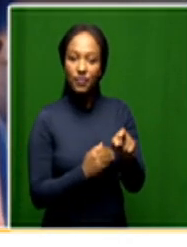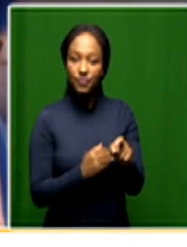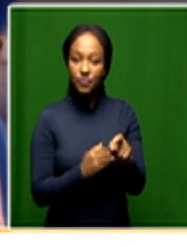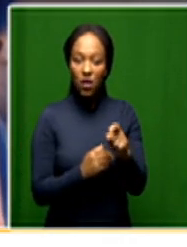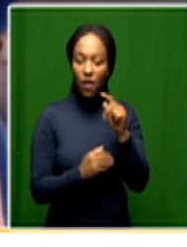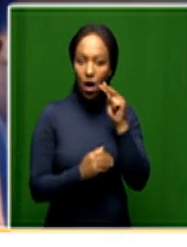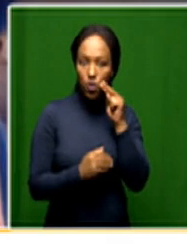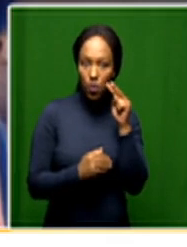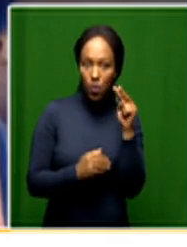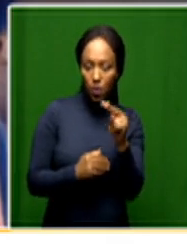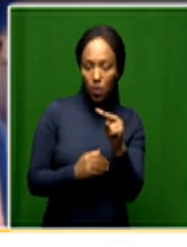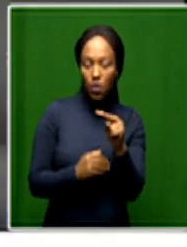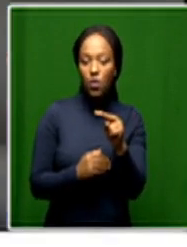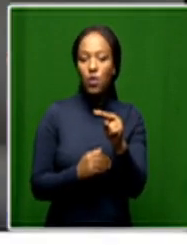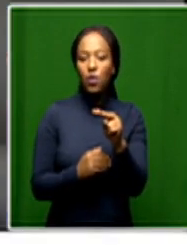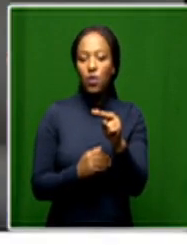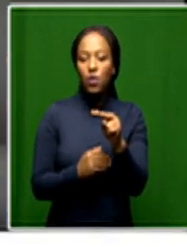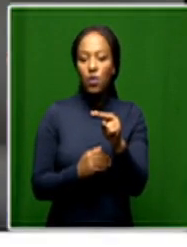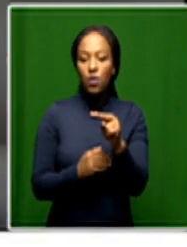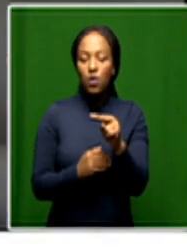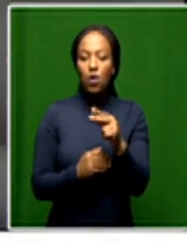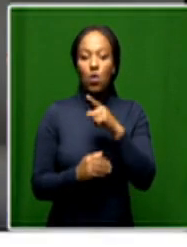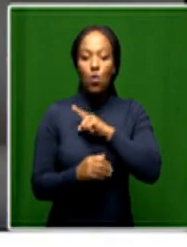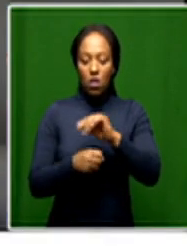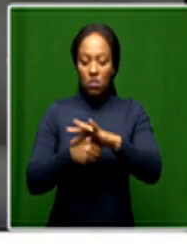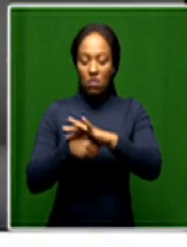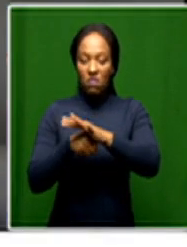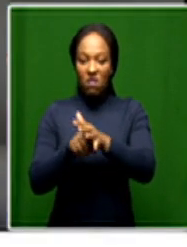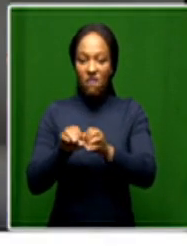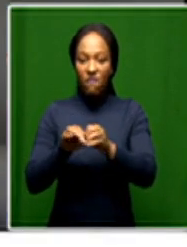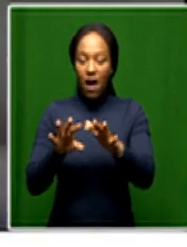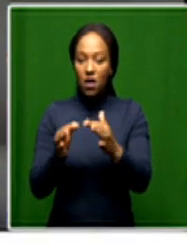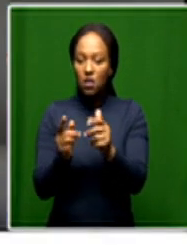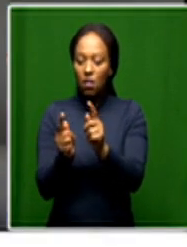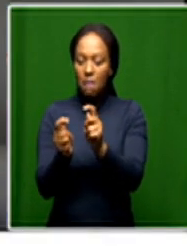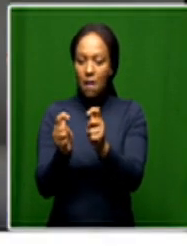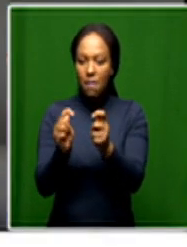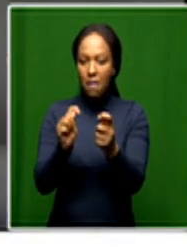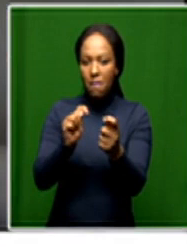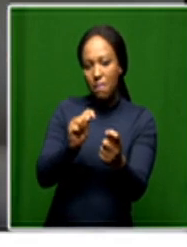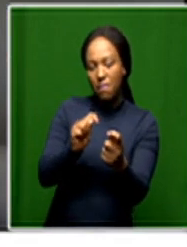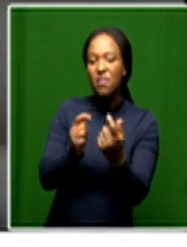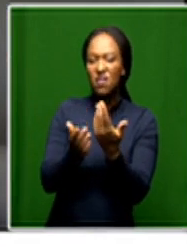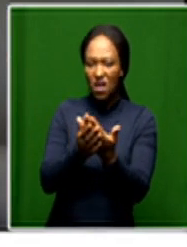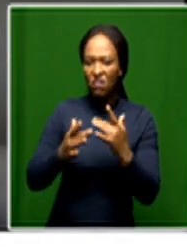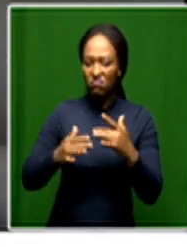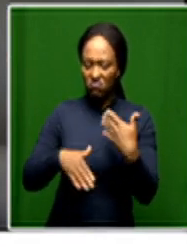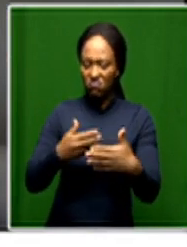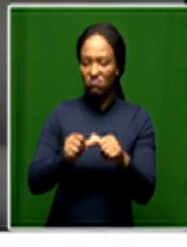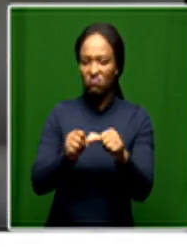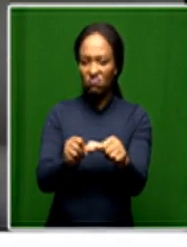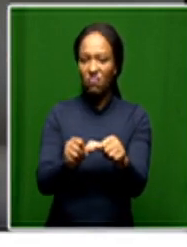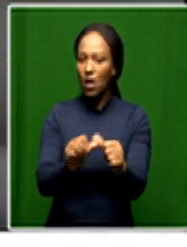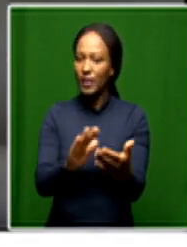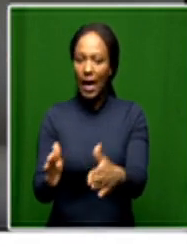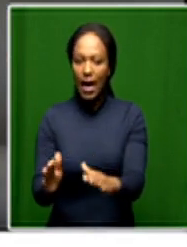So if there's no, you know, these are viruses and viruses mutate, that's what they do so that they can actually survive. So if there are